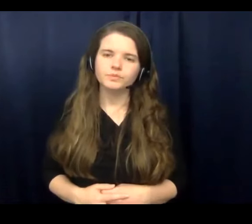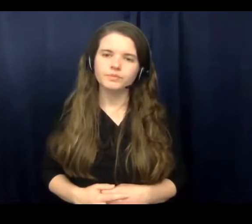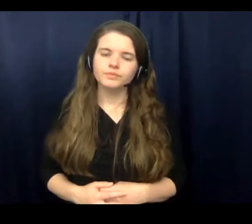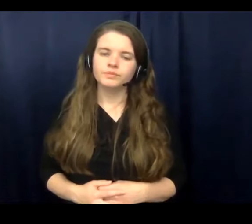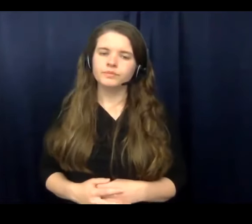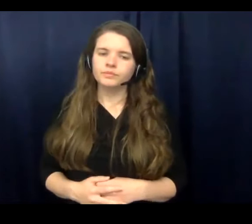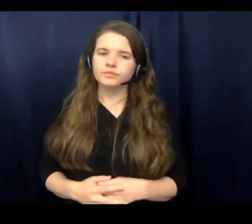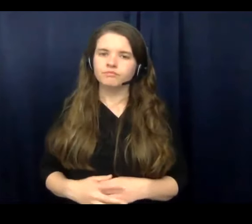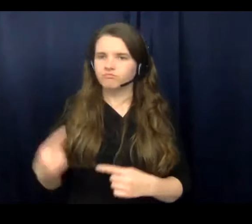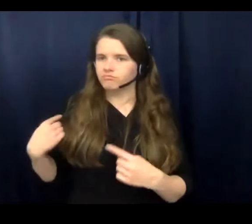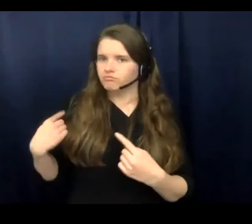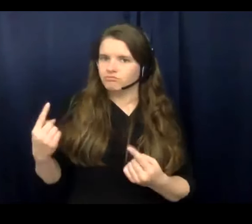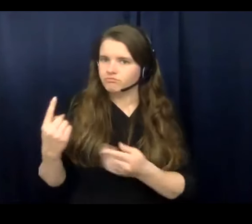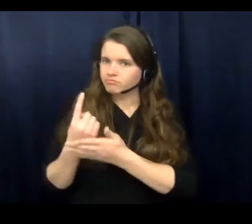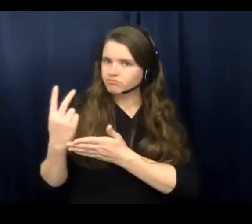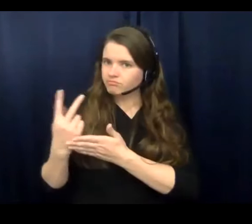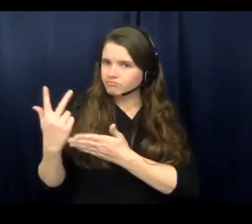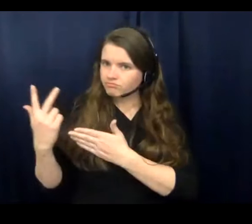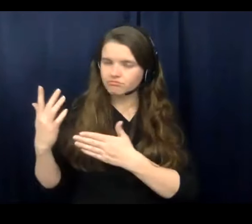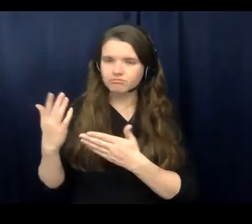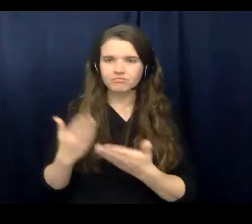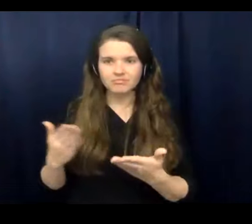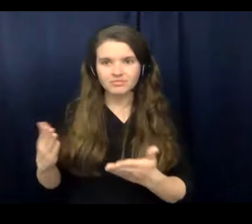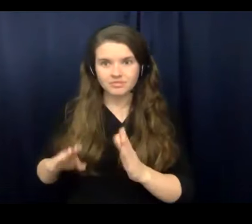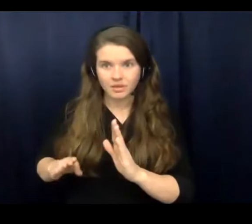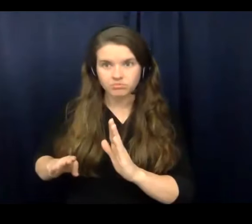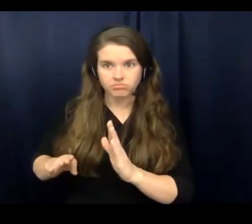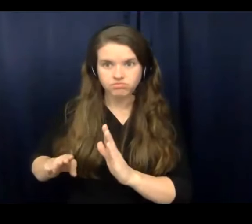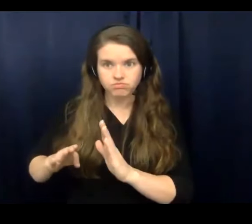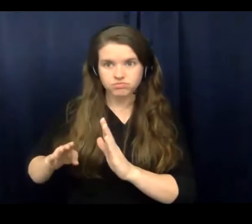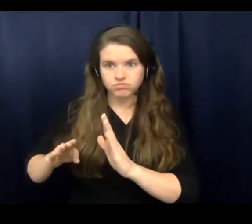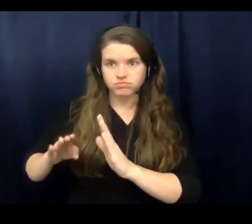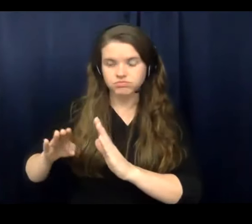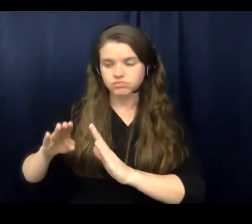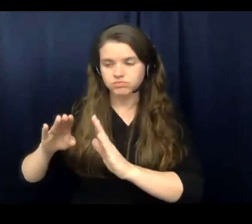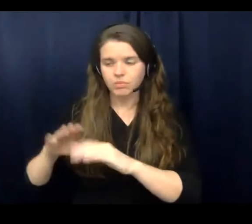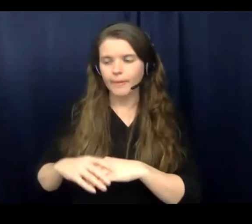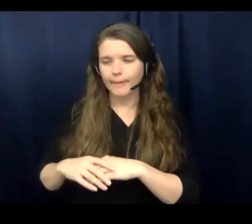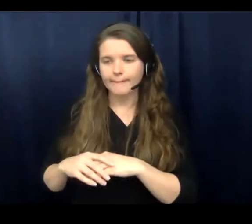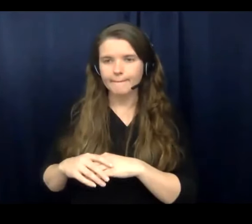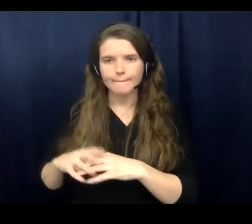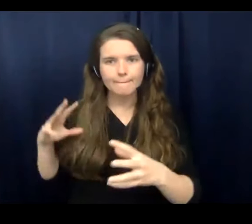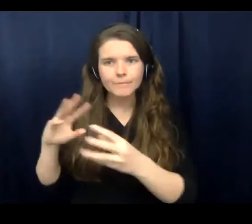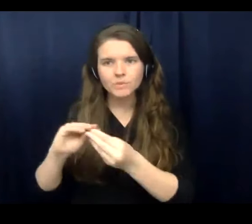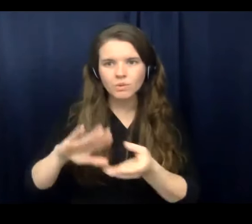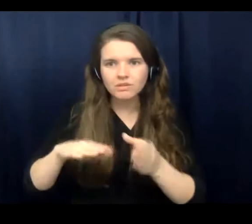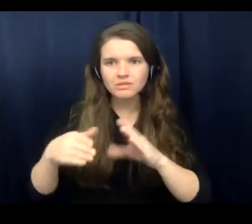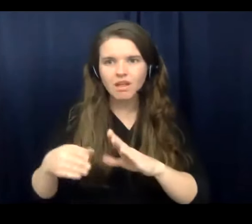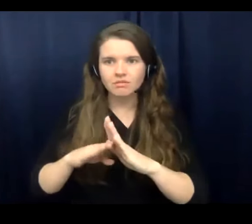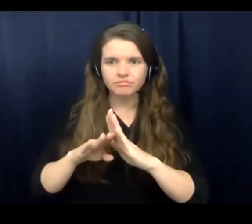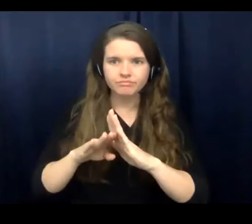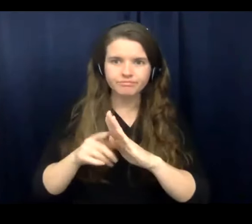last few weeks, how things have just kind of just built with the total of deaths that have just seemed to be a little bit